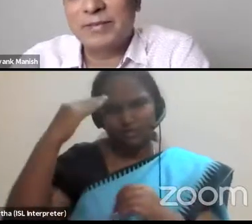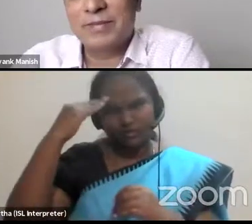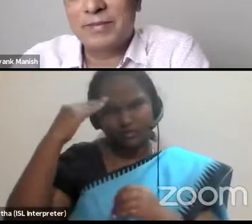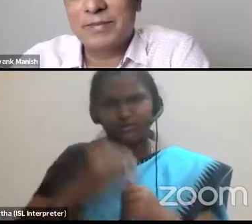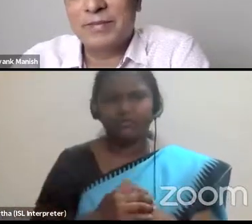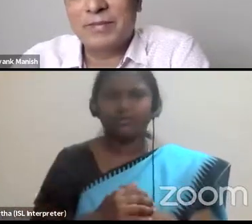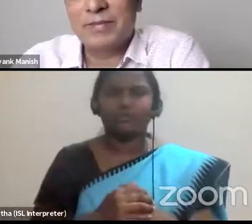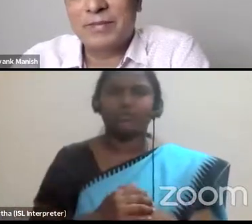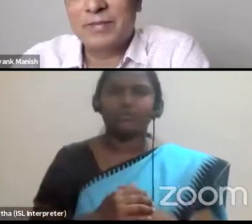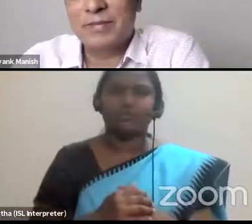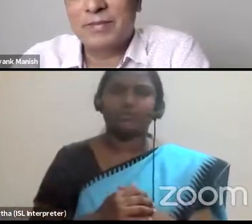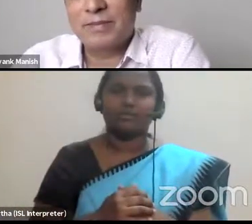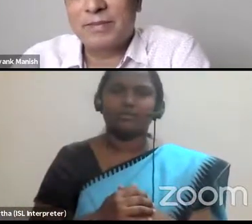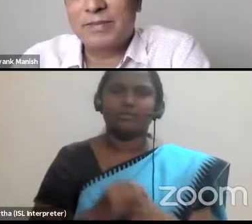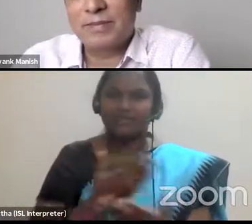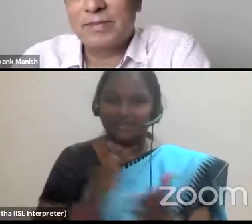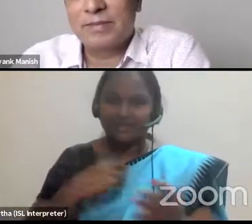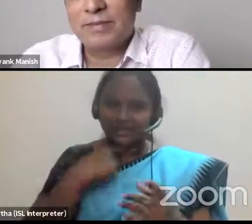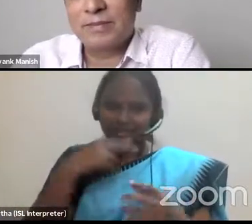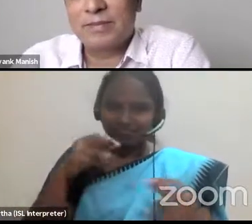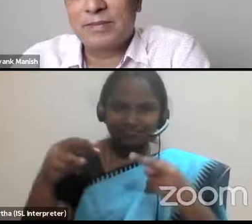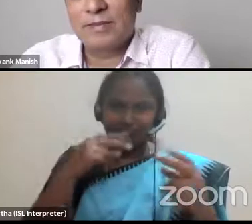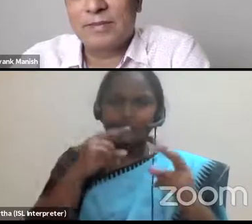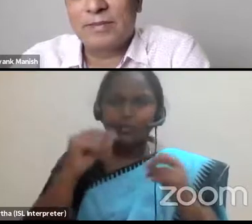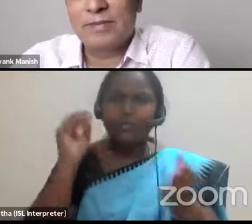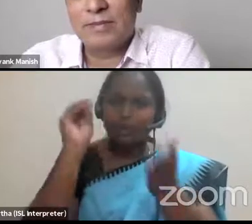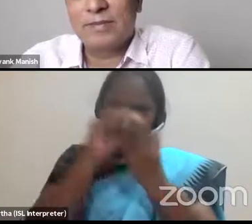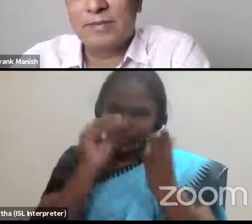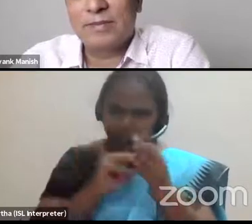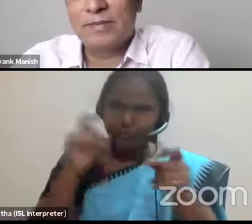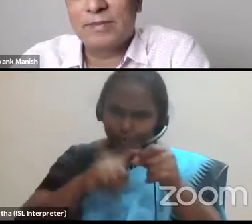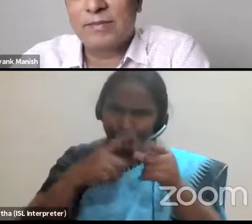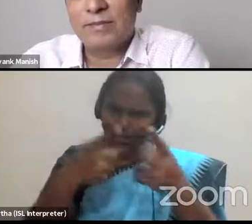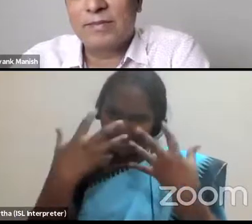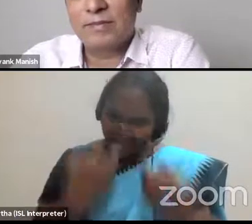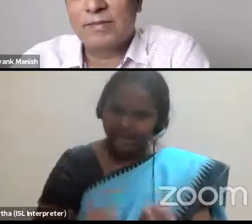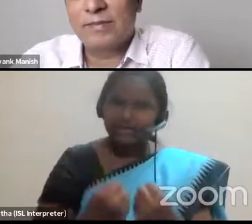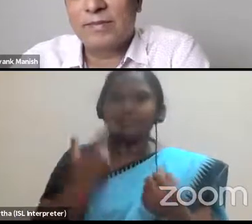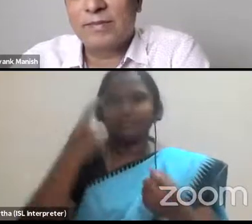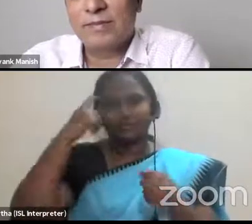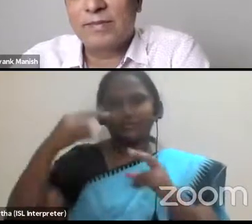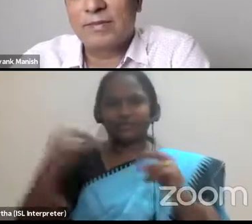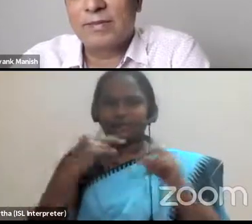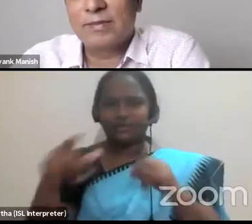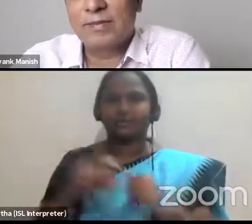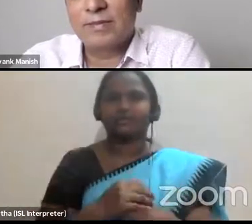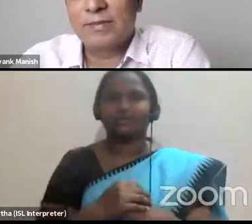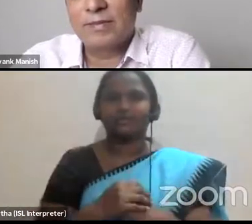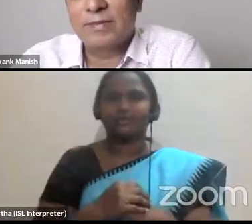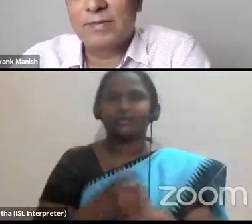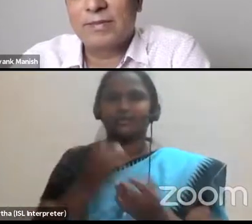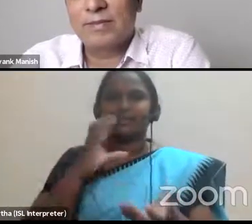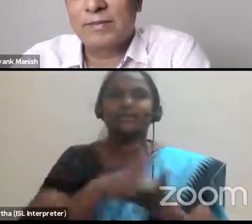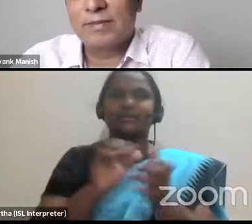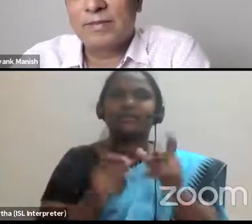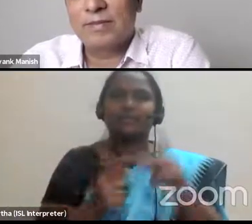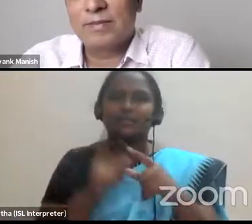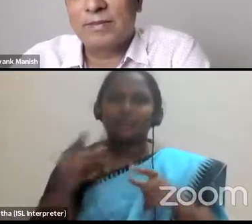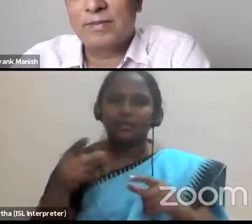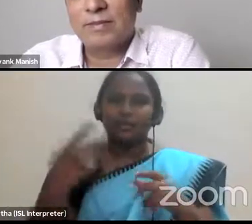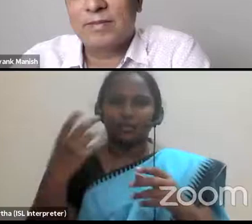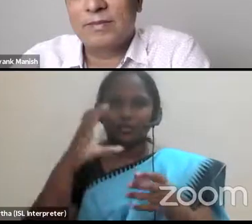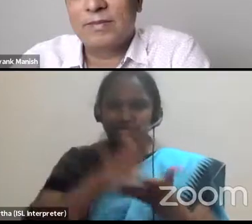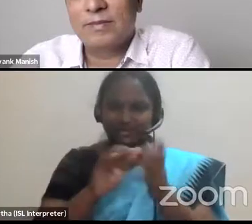reminding the audience that you can post any questions you have for our speakers in the chat